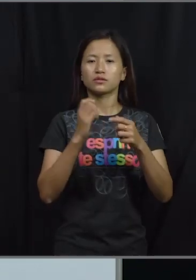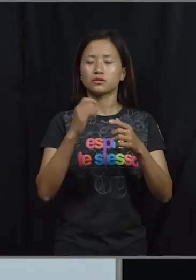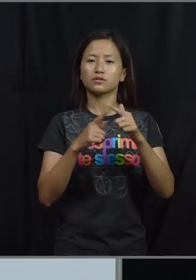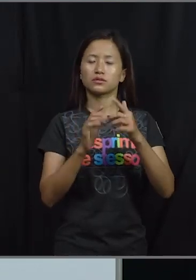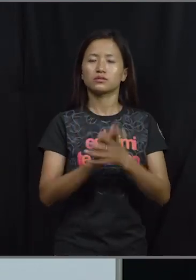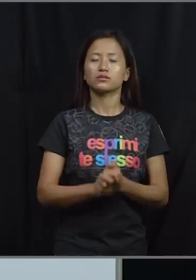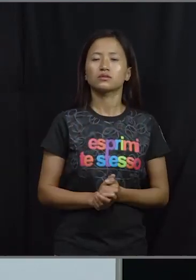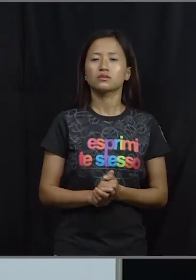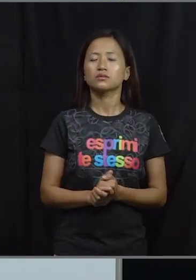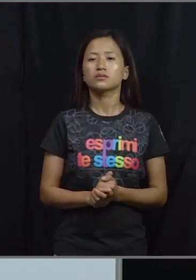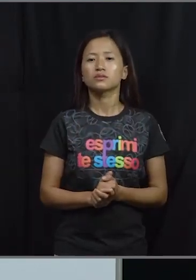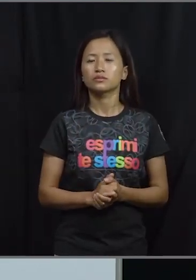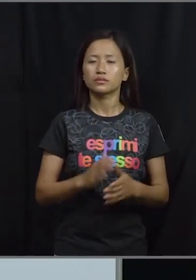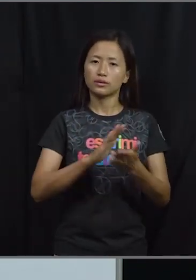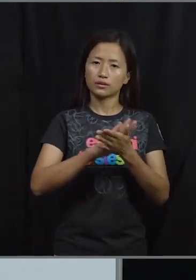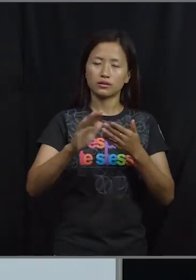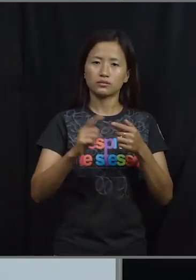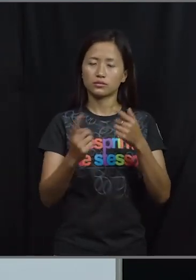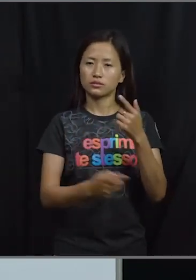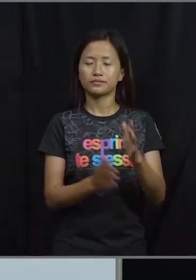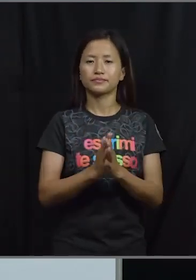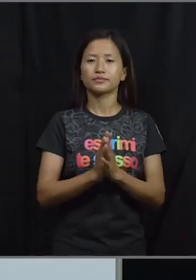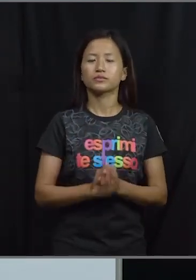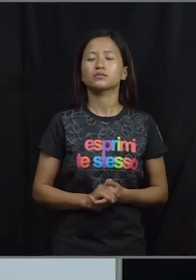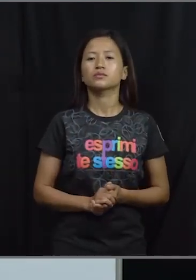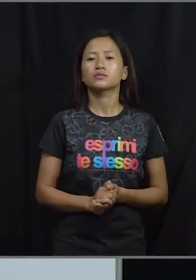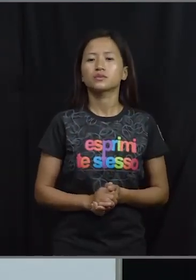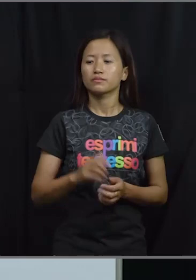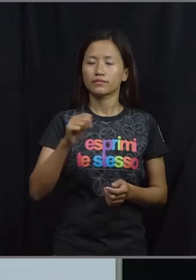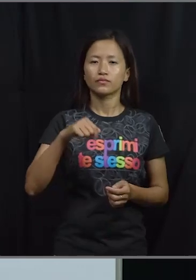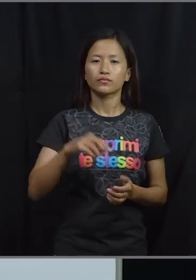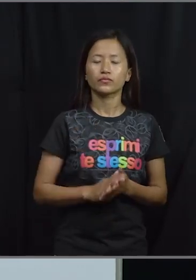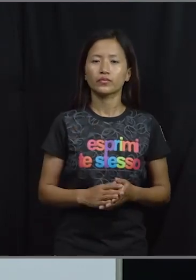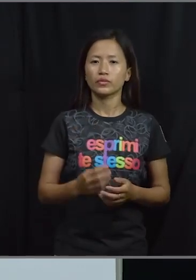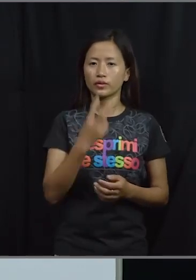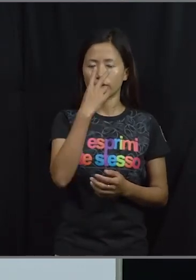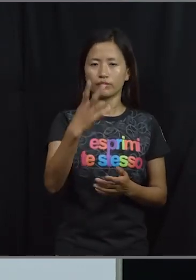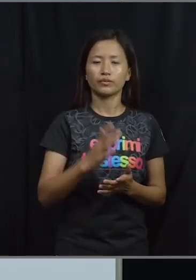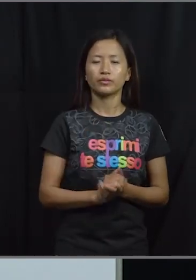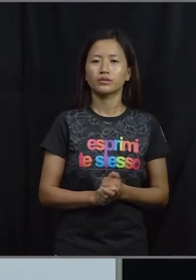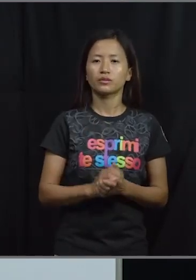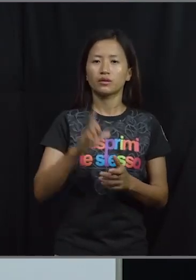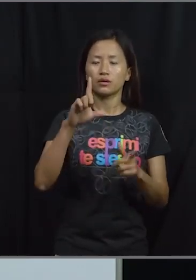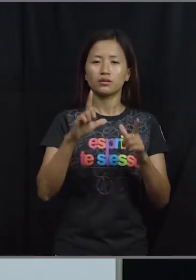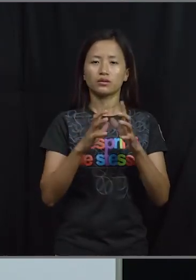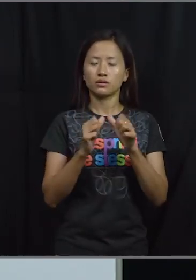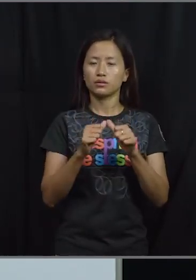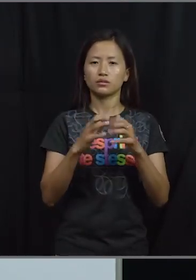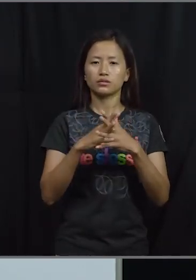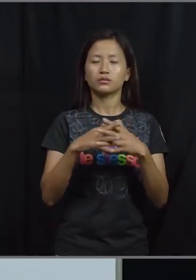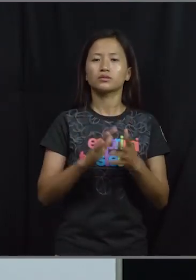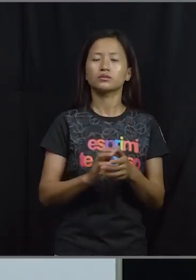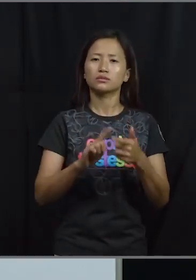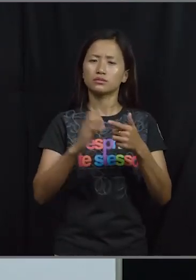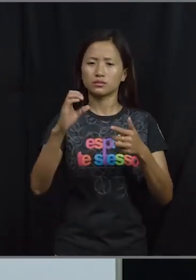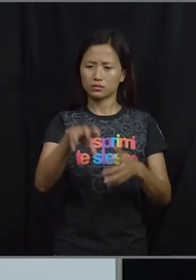we have come to the end of market demand and its determining factors. Now, you want to look at this law. If you are taking up